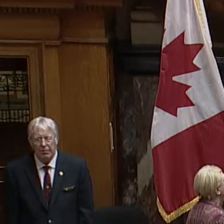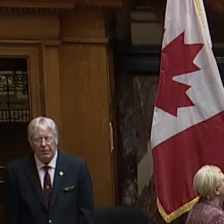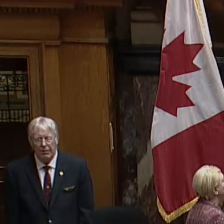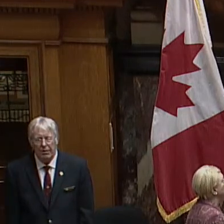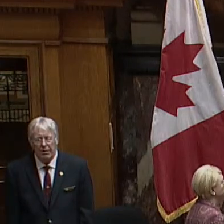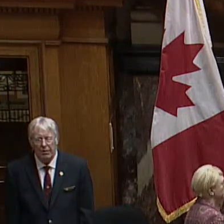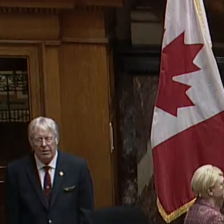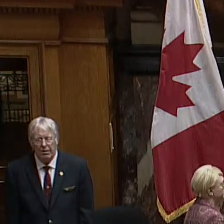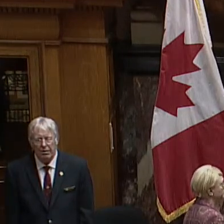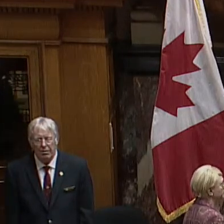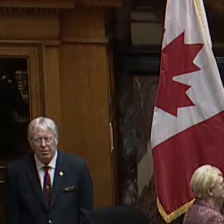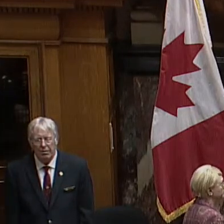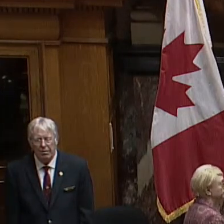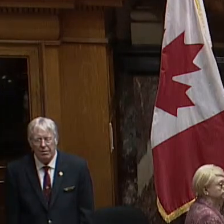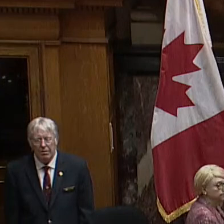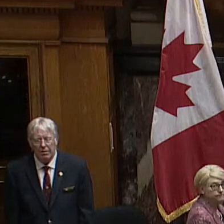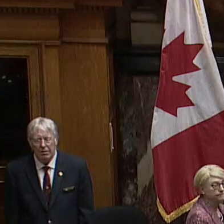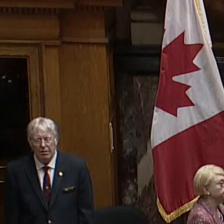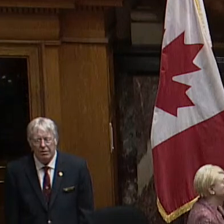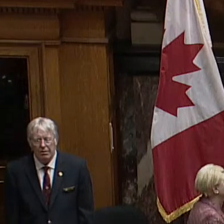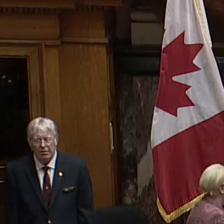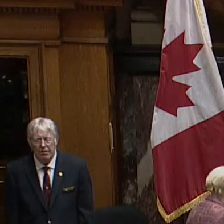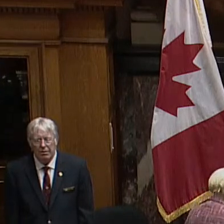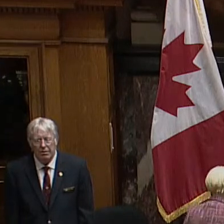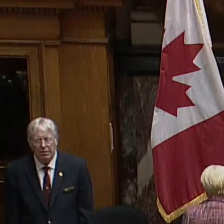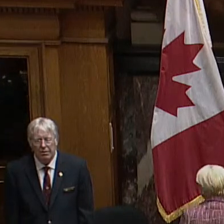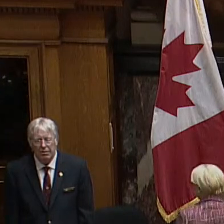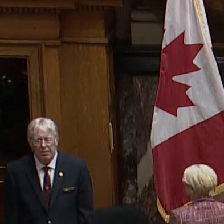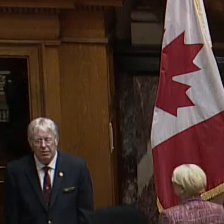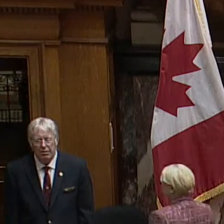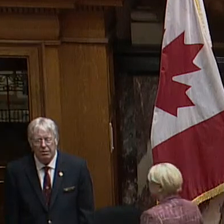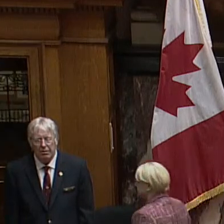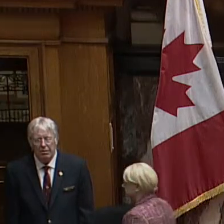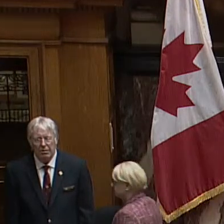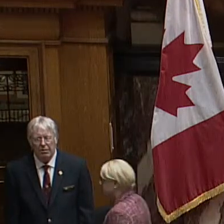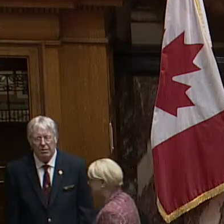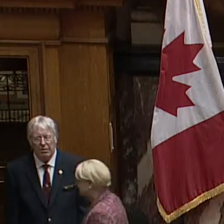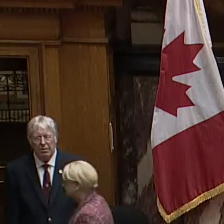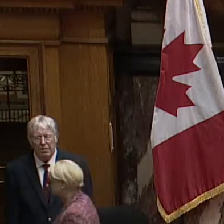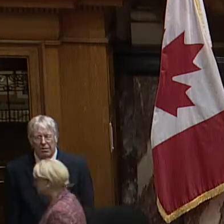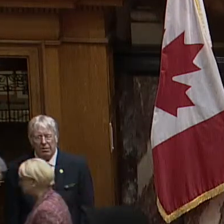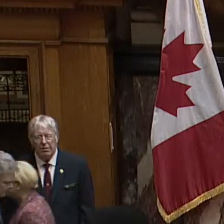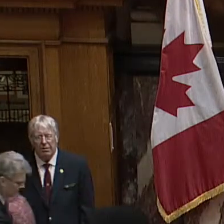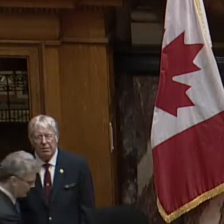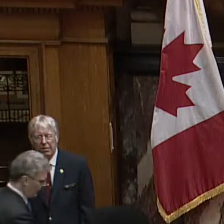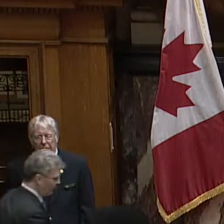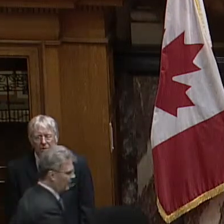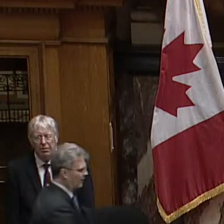shall the committee sit again? Government House Leader. Next sitting, Speaker. So ordered. Committee Chair.